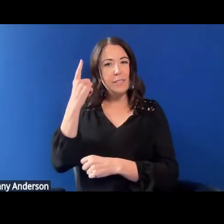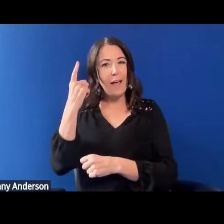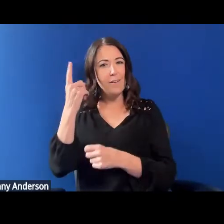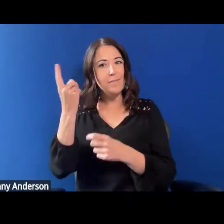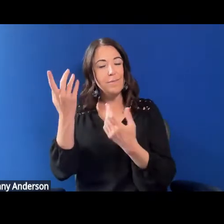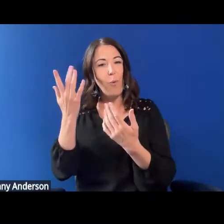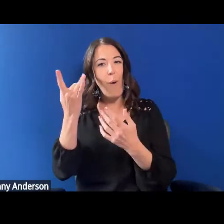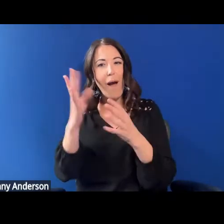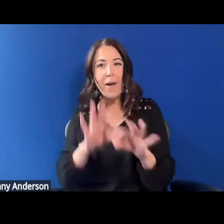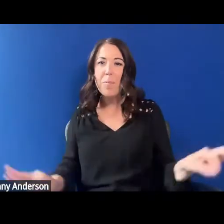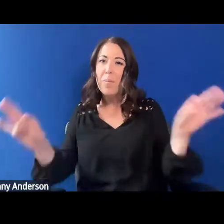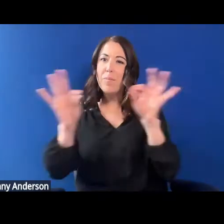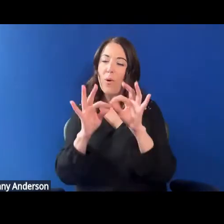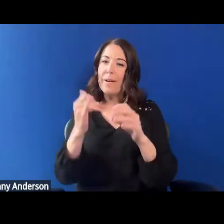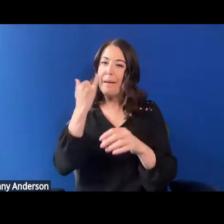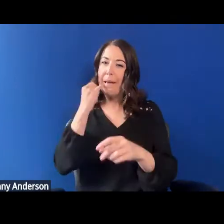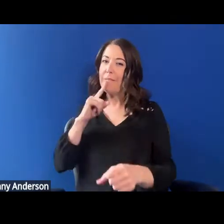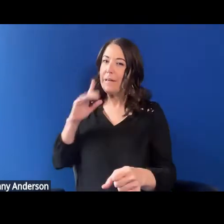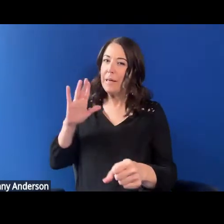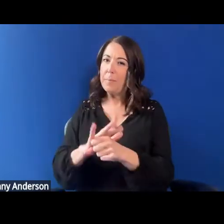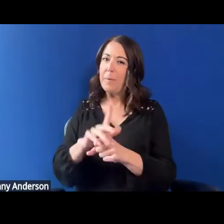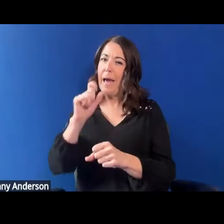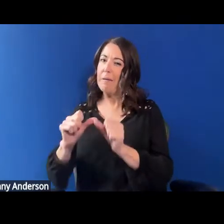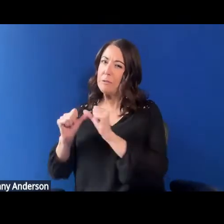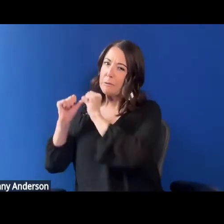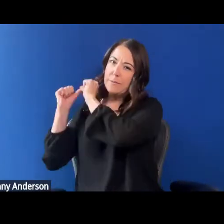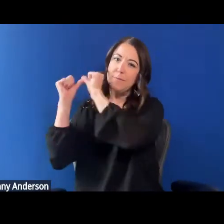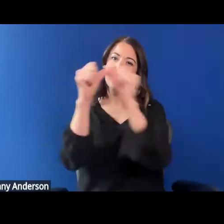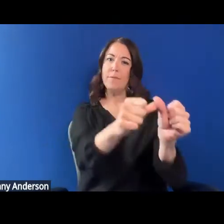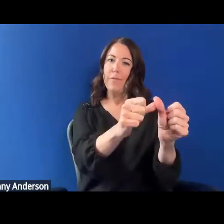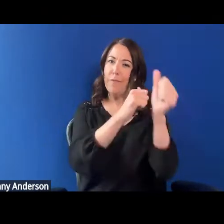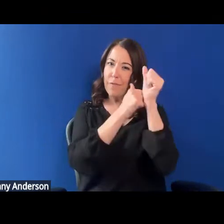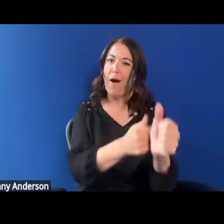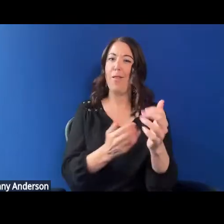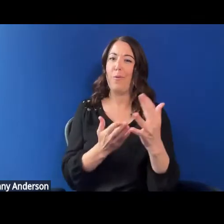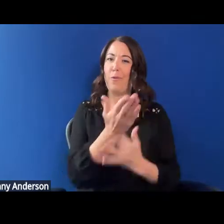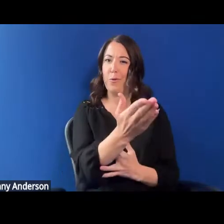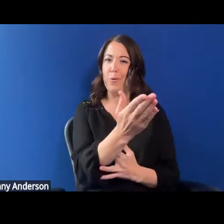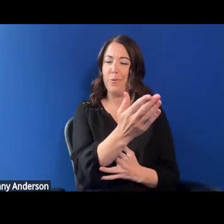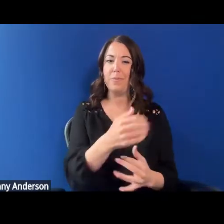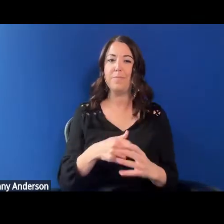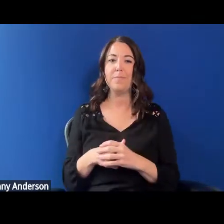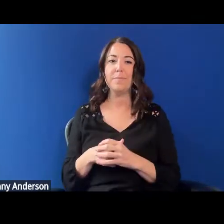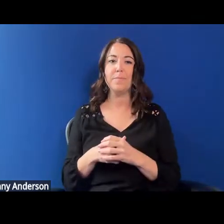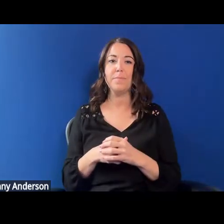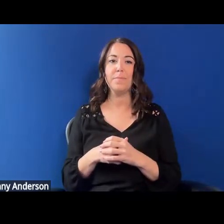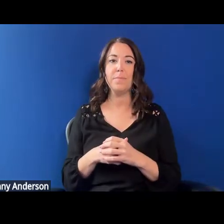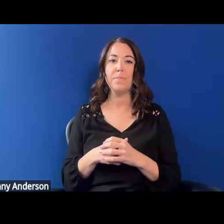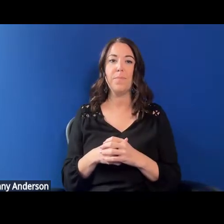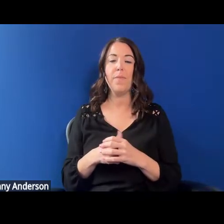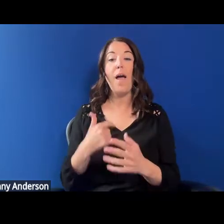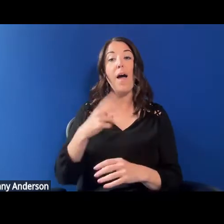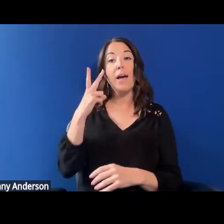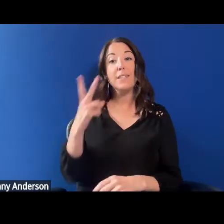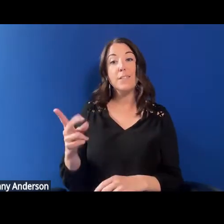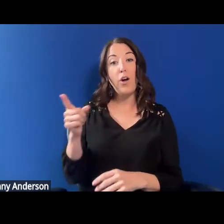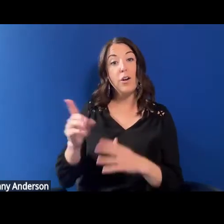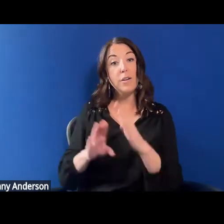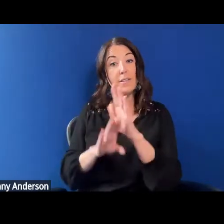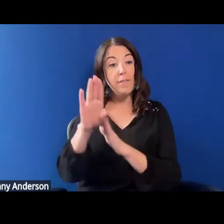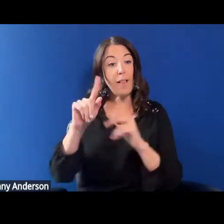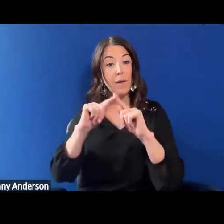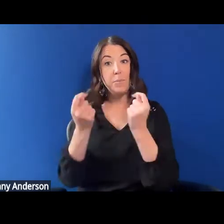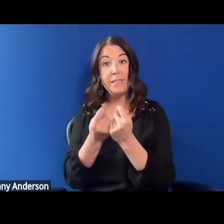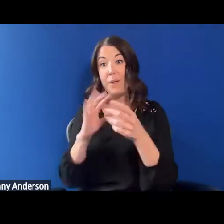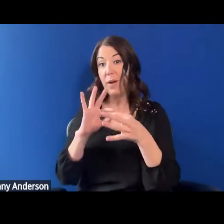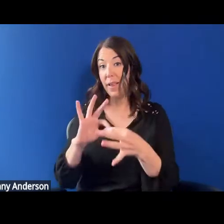on making a commitment, that once you commit, you follow through to the end. I saw her develop team